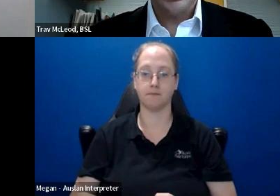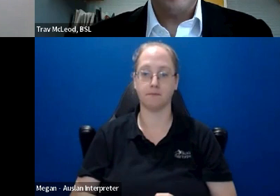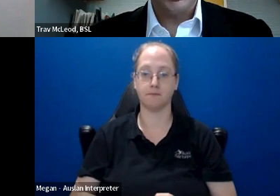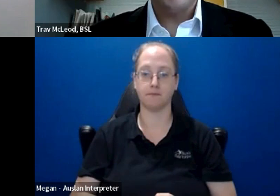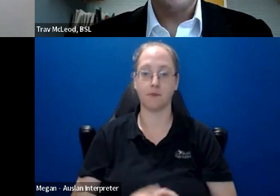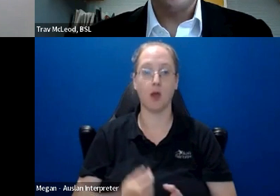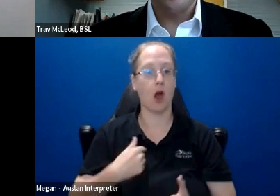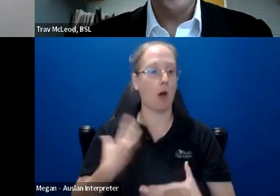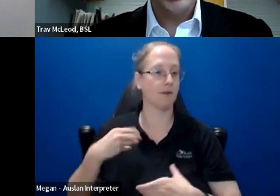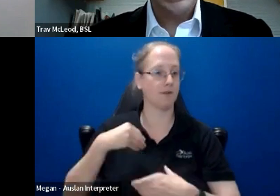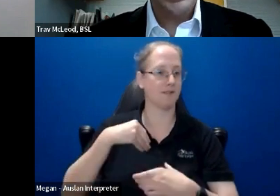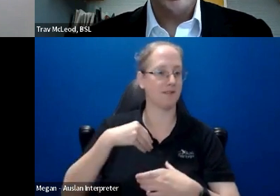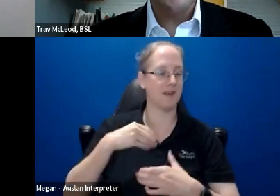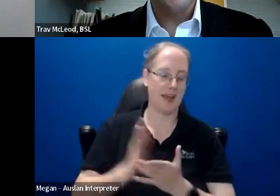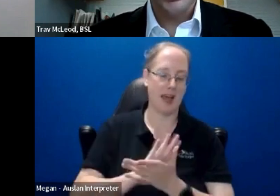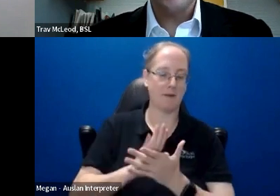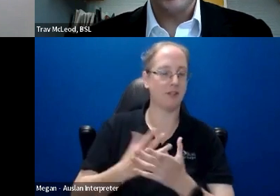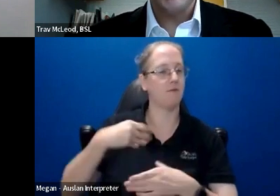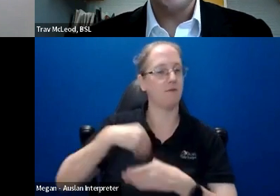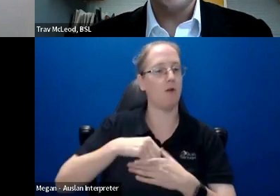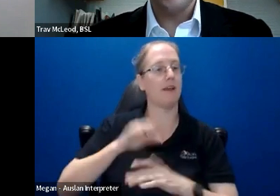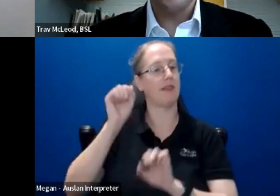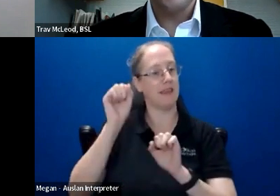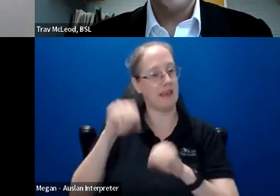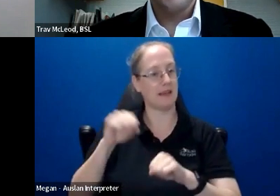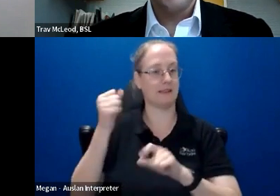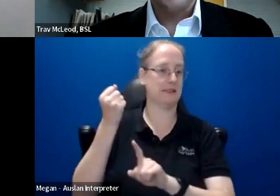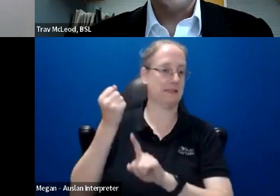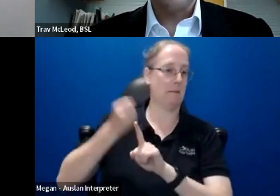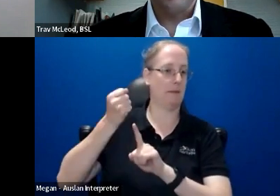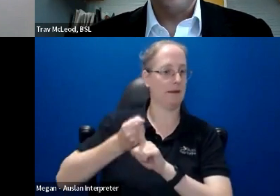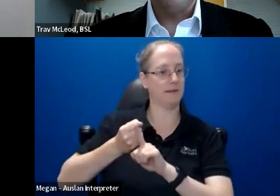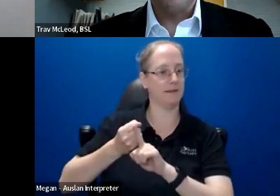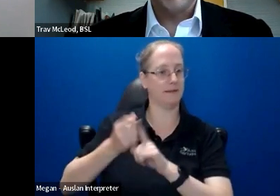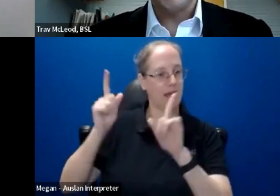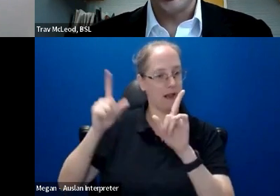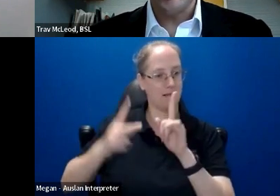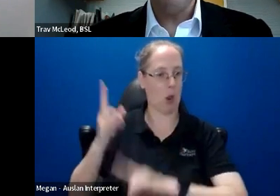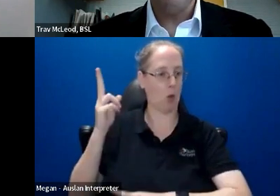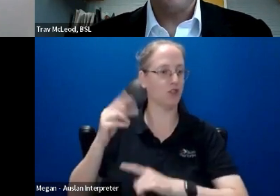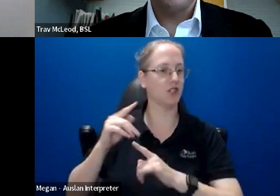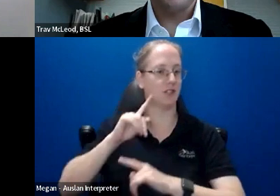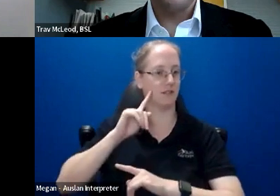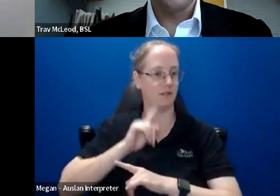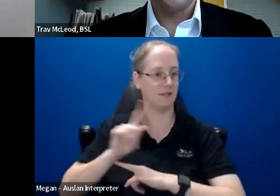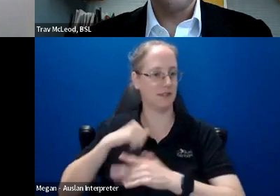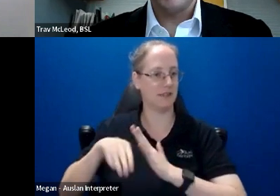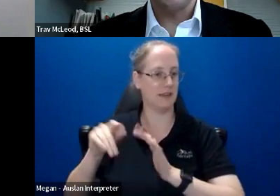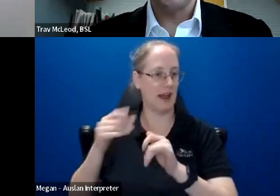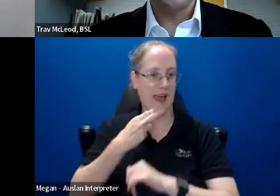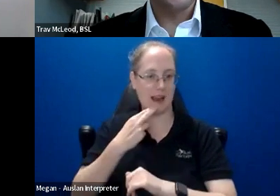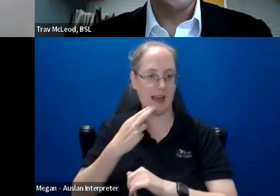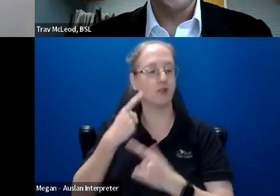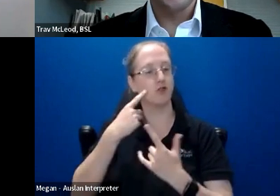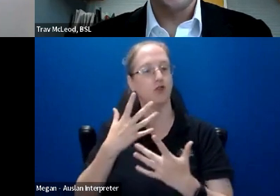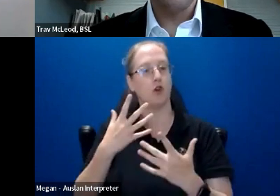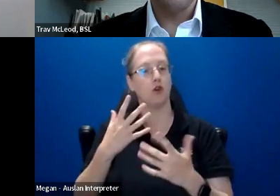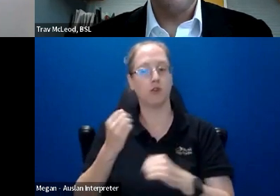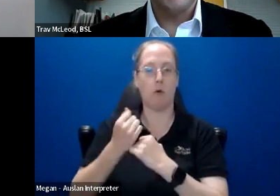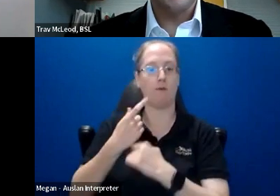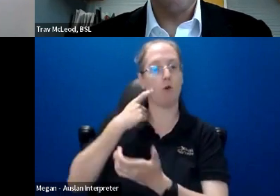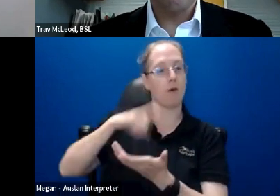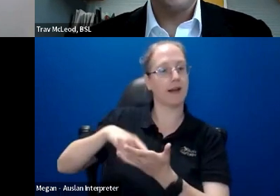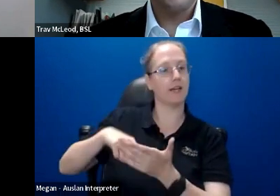Yes campaign launch in Adelaide last week and show support for recognition and a voice to Parliament in this